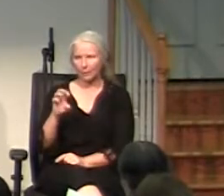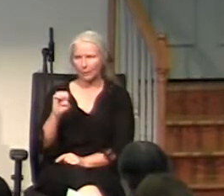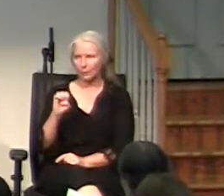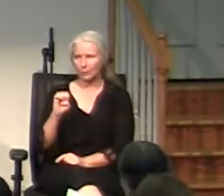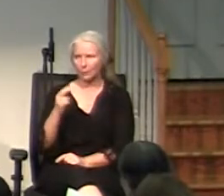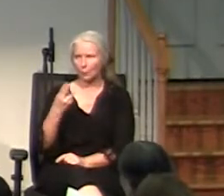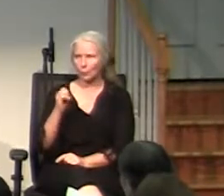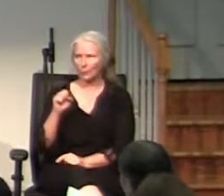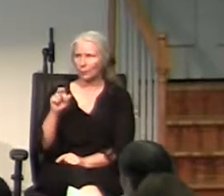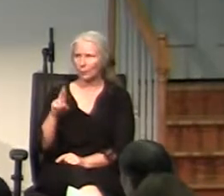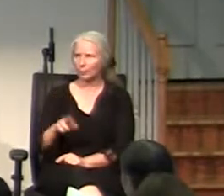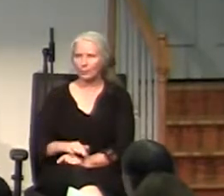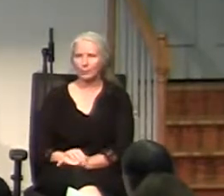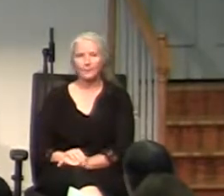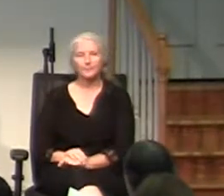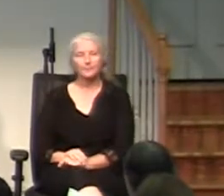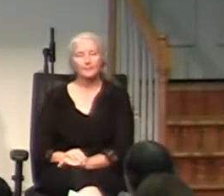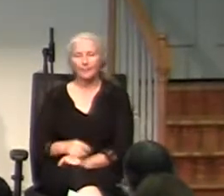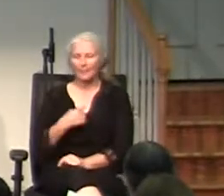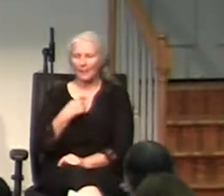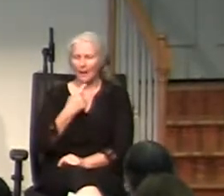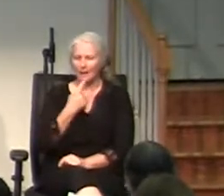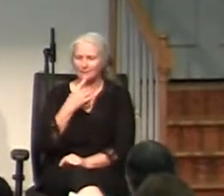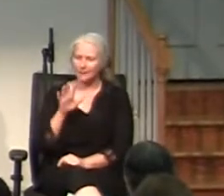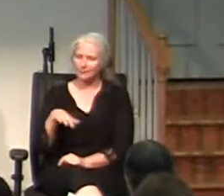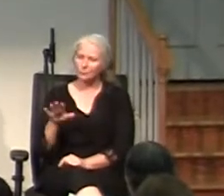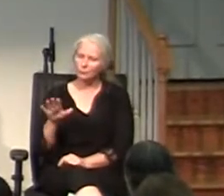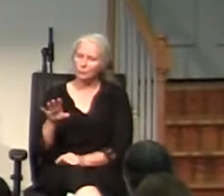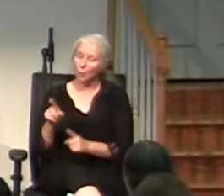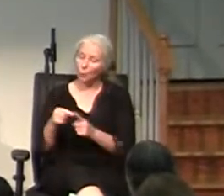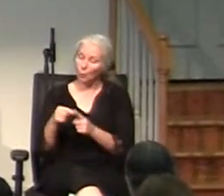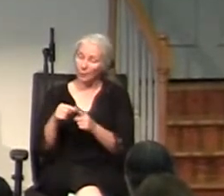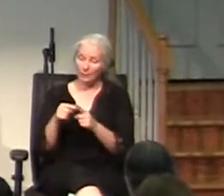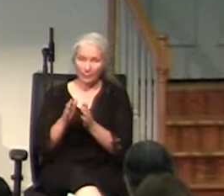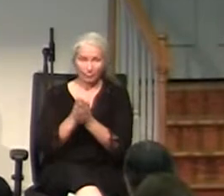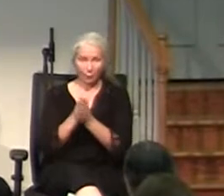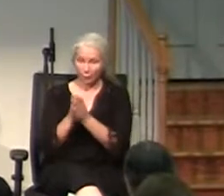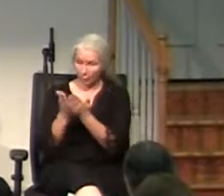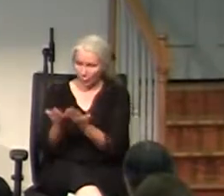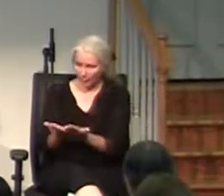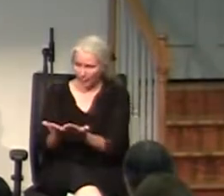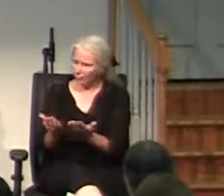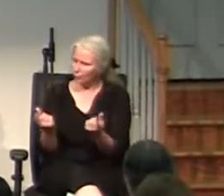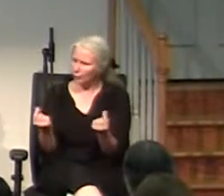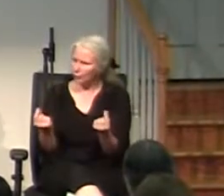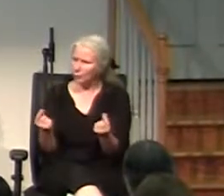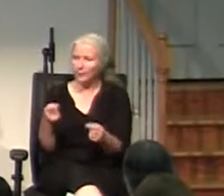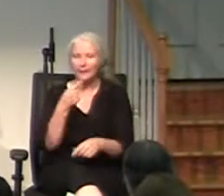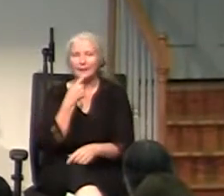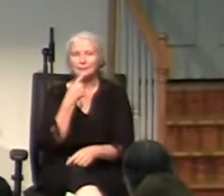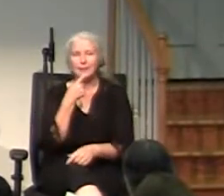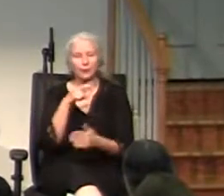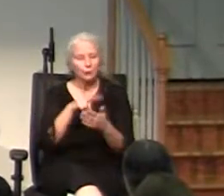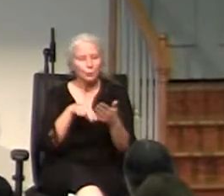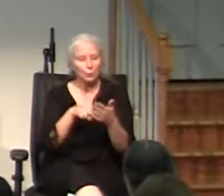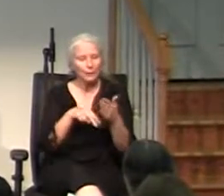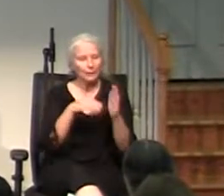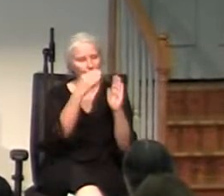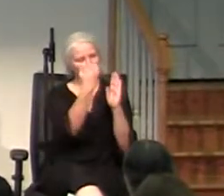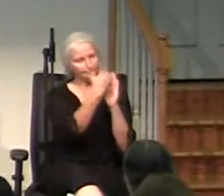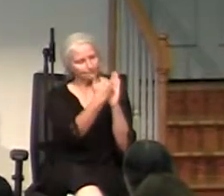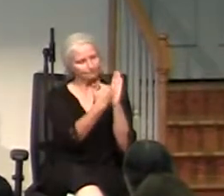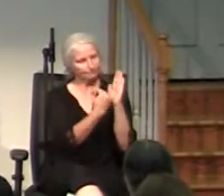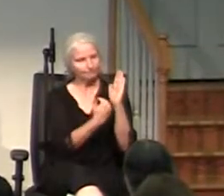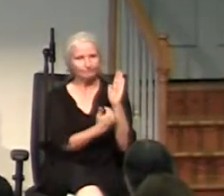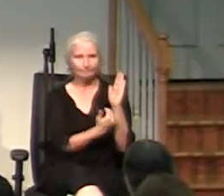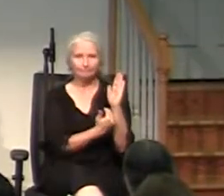Anyhow, I said, what do you do when you open a book? Well, you read the contents, he said. I said, that's good.